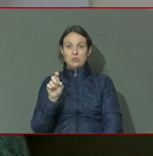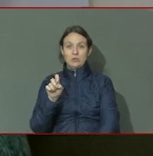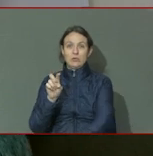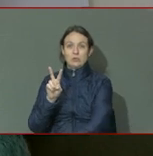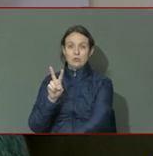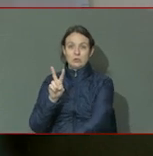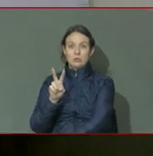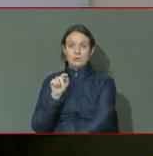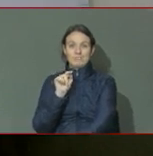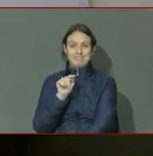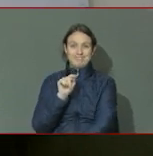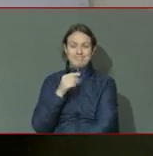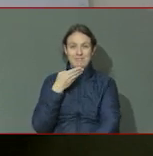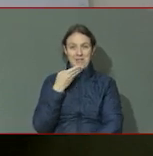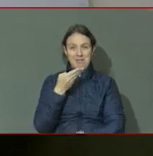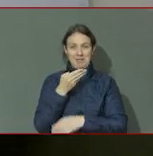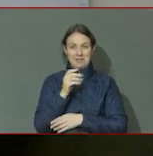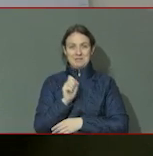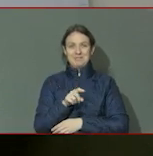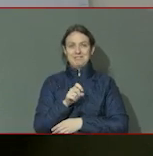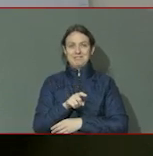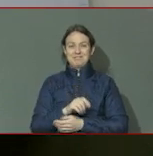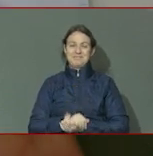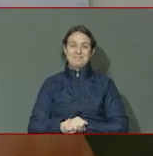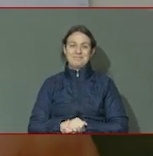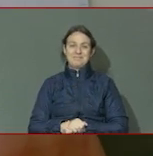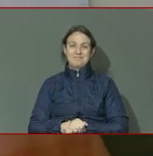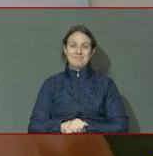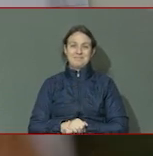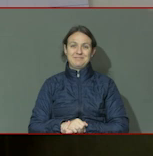6.2.2, this is what was asked, the answers.